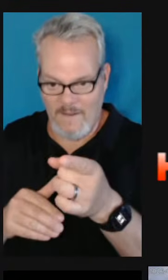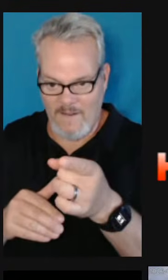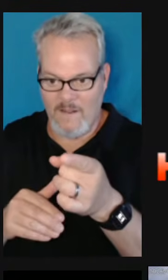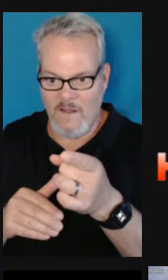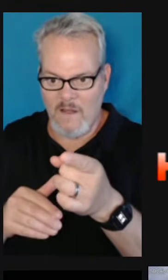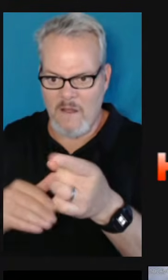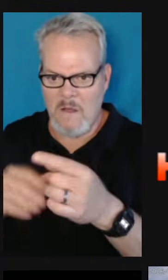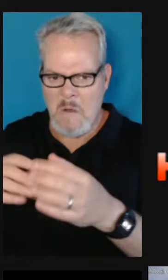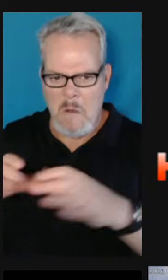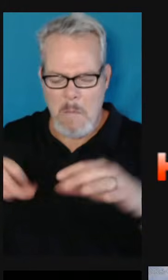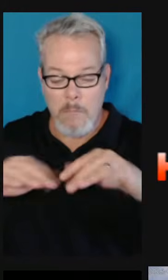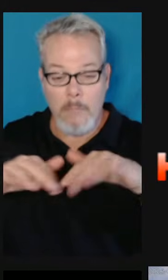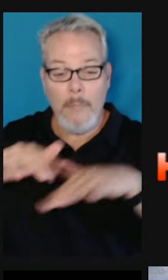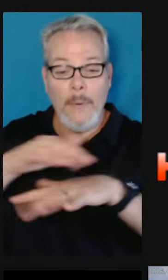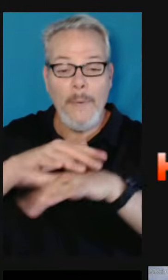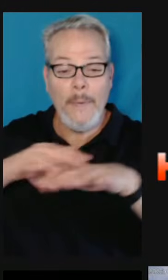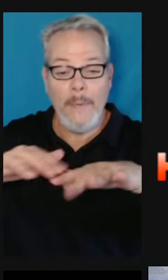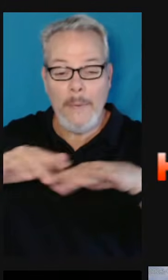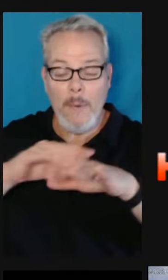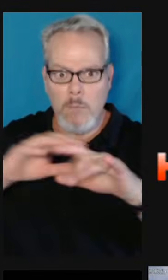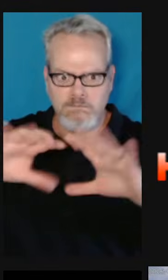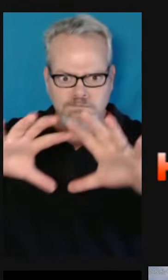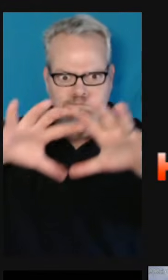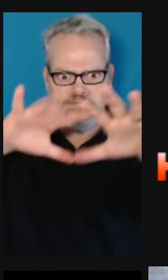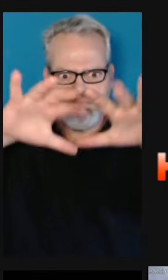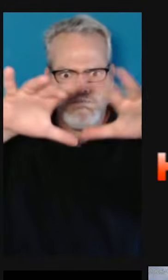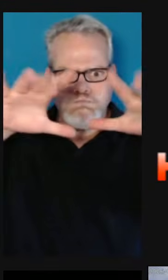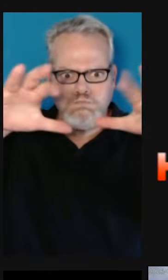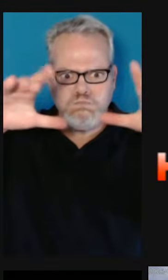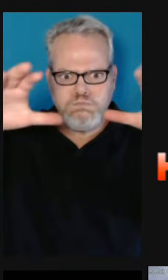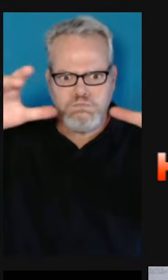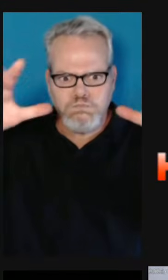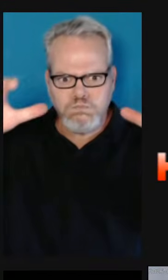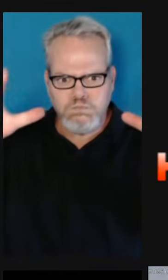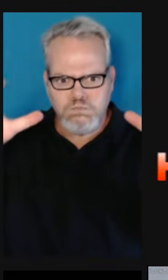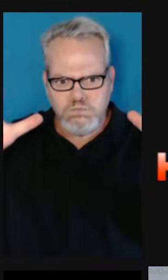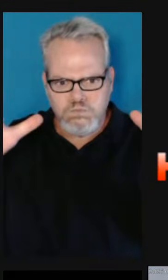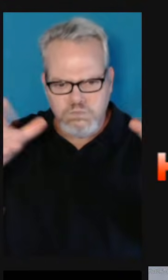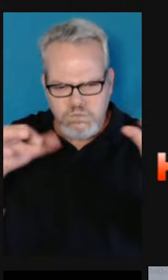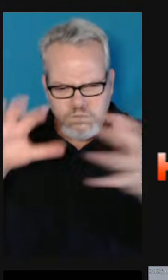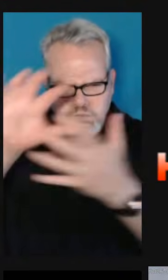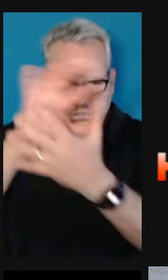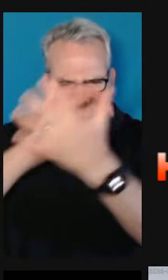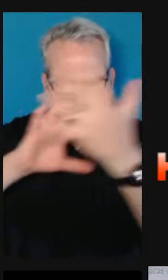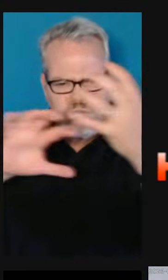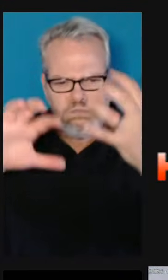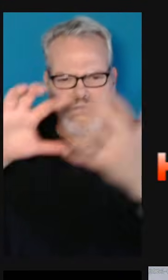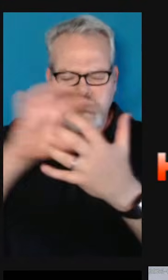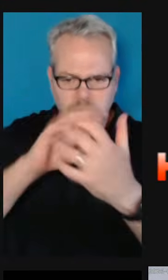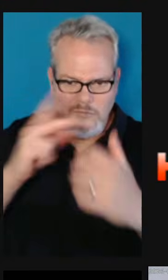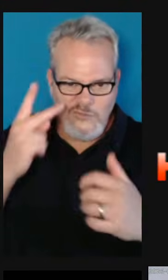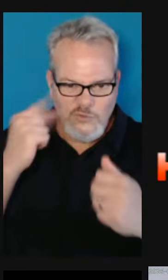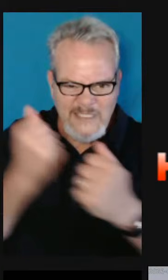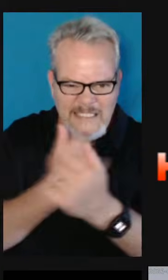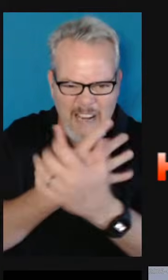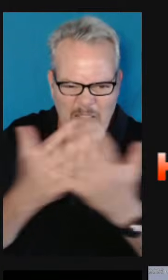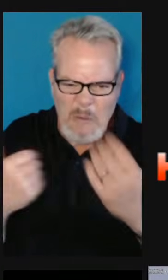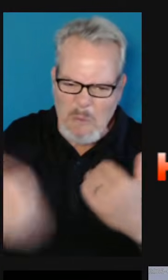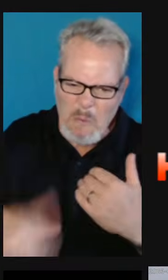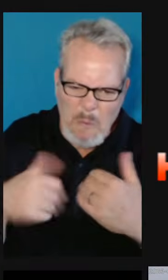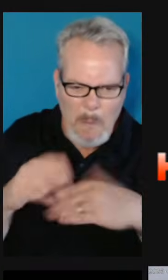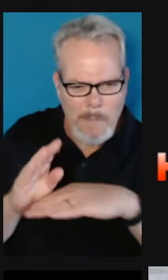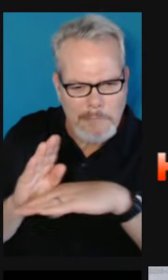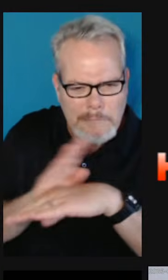tall plume there in the background, catching the high sun with all that turbulence visible on its edge. There it is